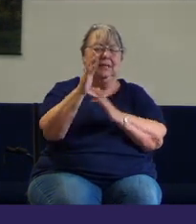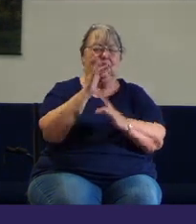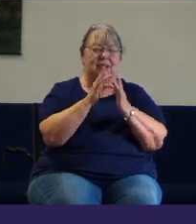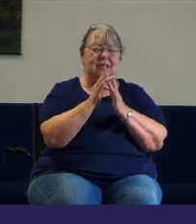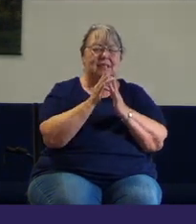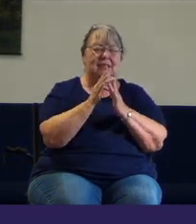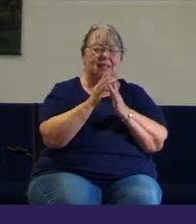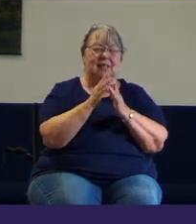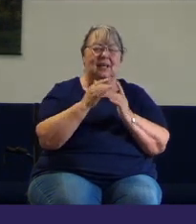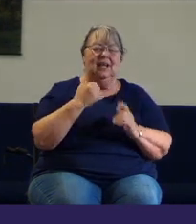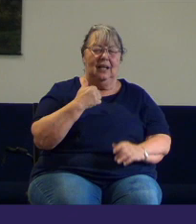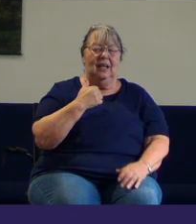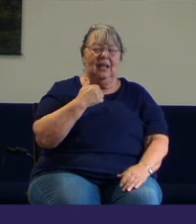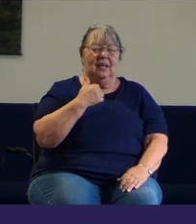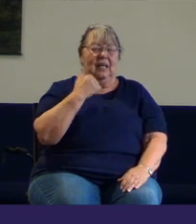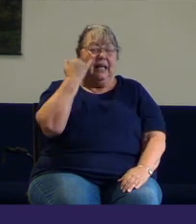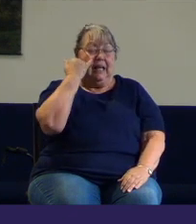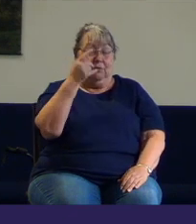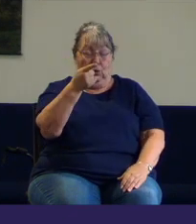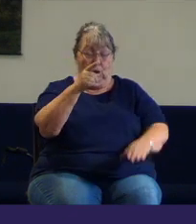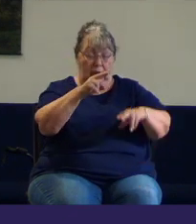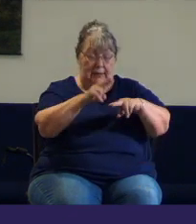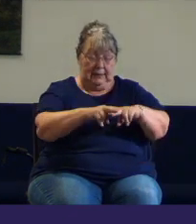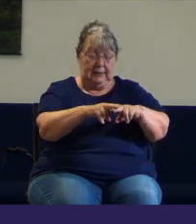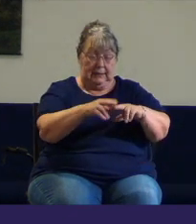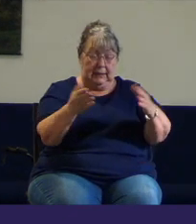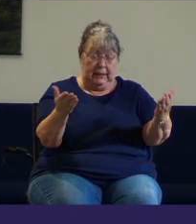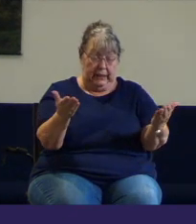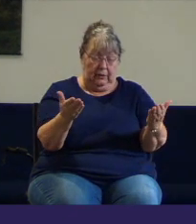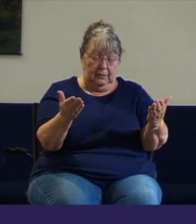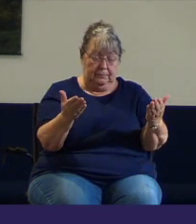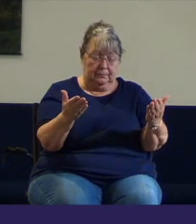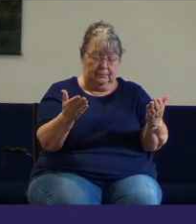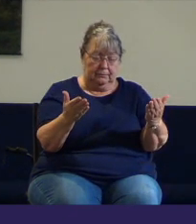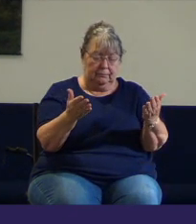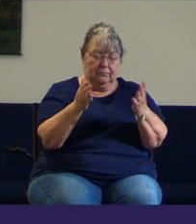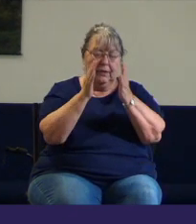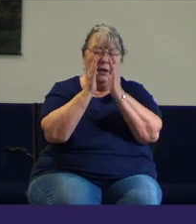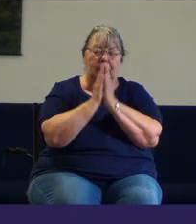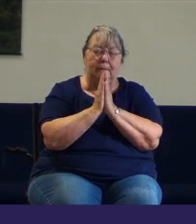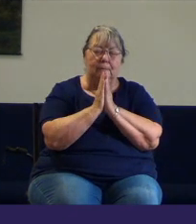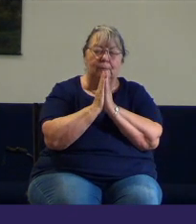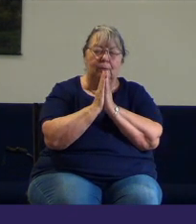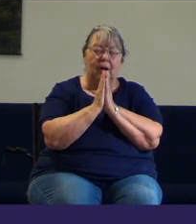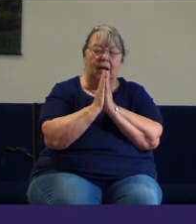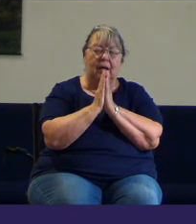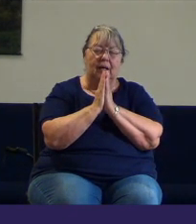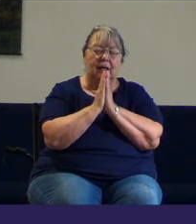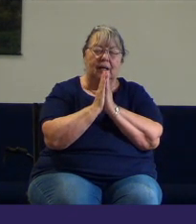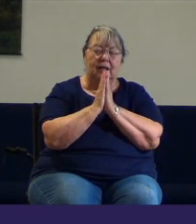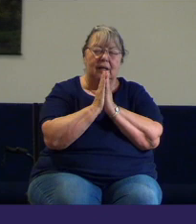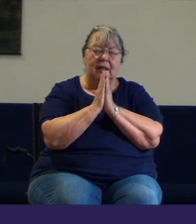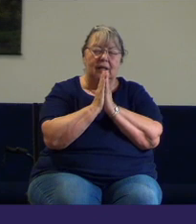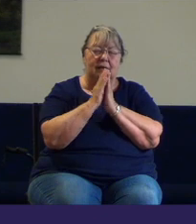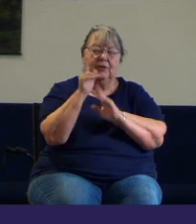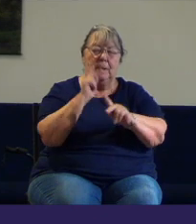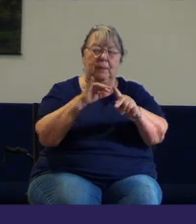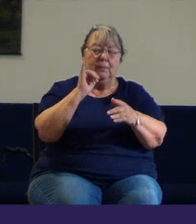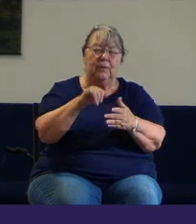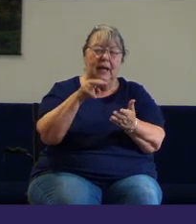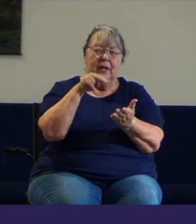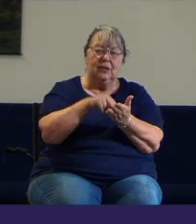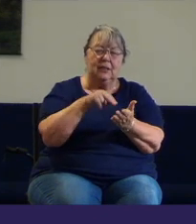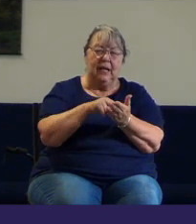you. And those of you that are seated, if would you pray for us that are standing? Because if